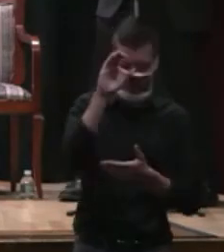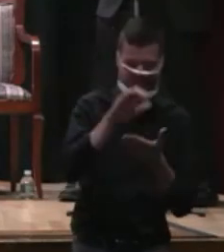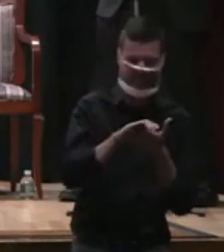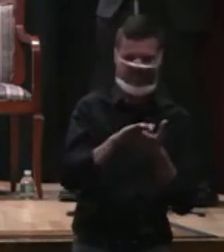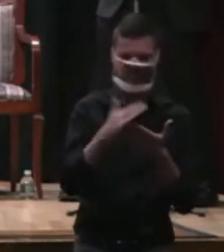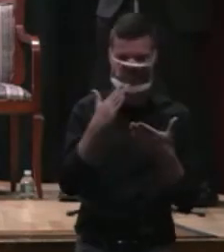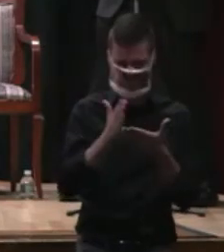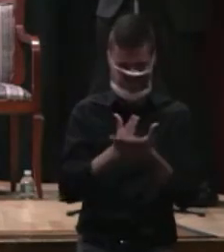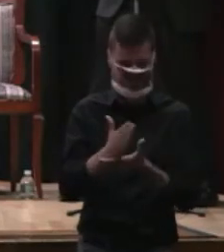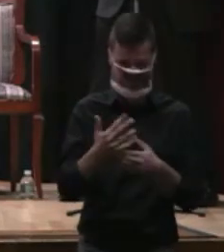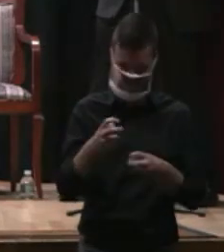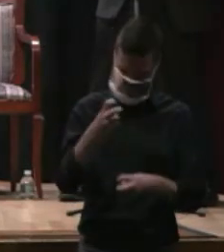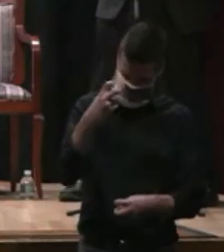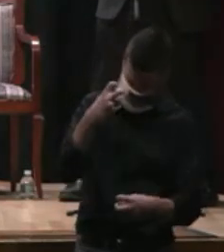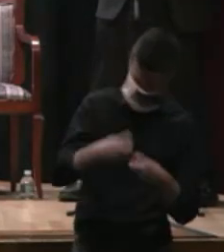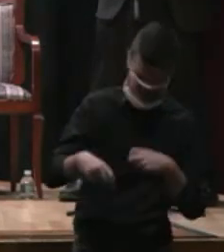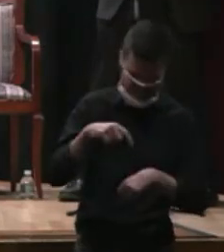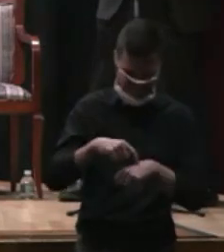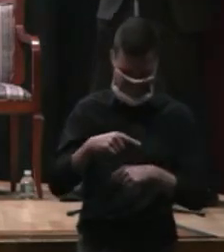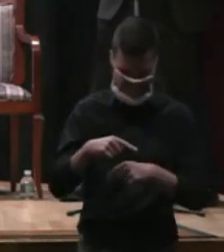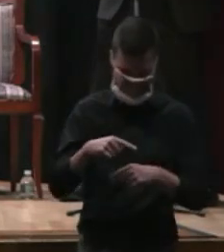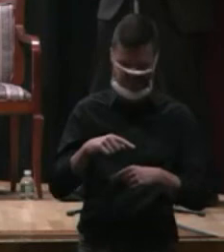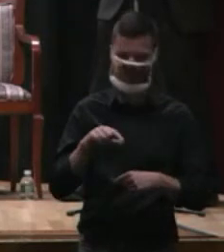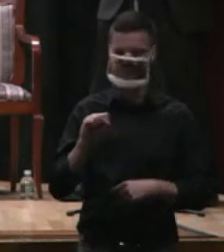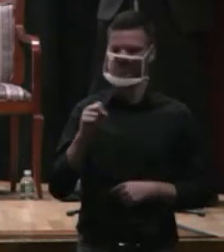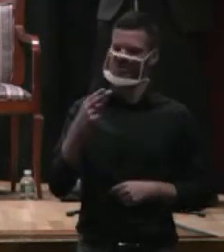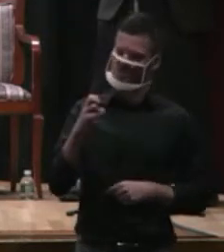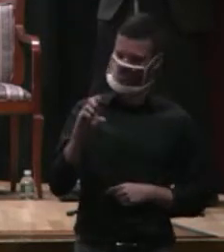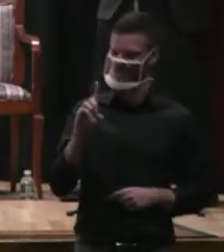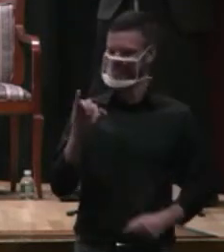life. She did it.